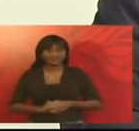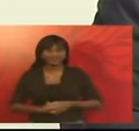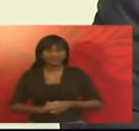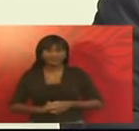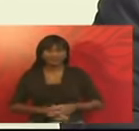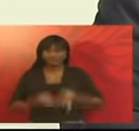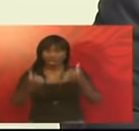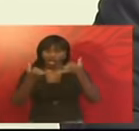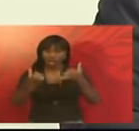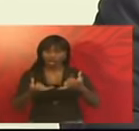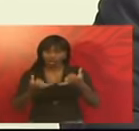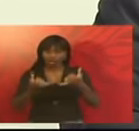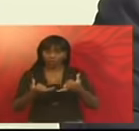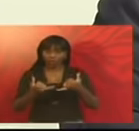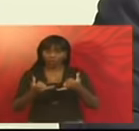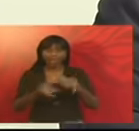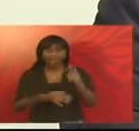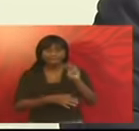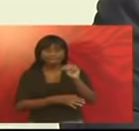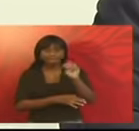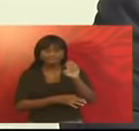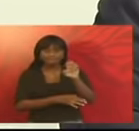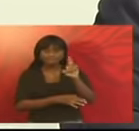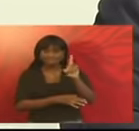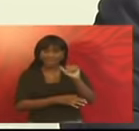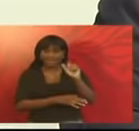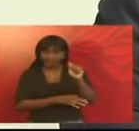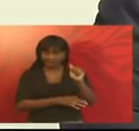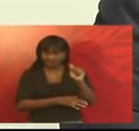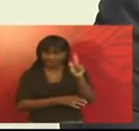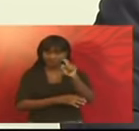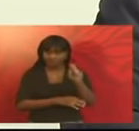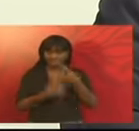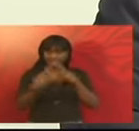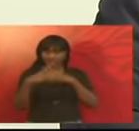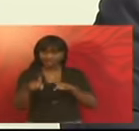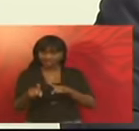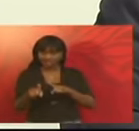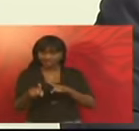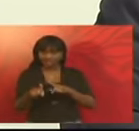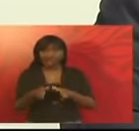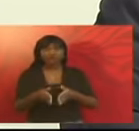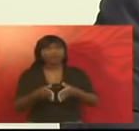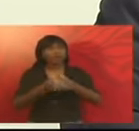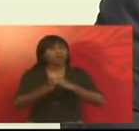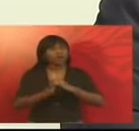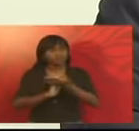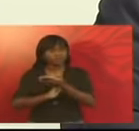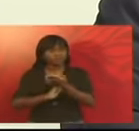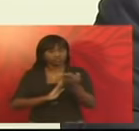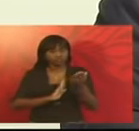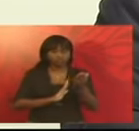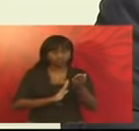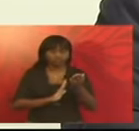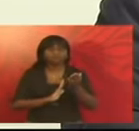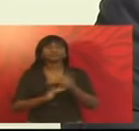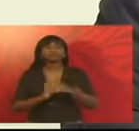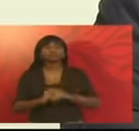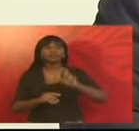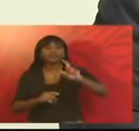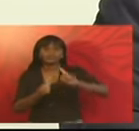Now we go to the question and answer segment. We ask that the representatives state